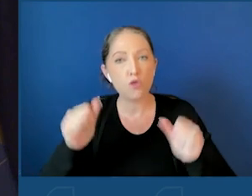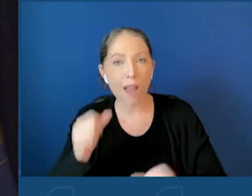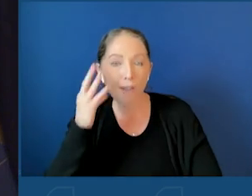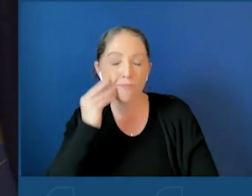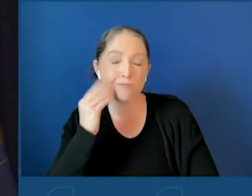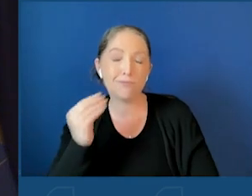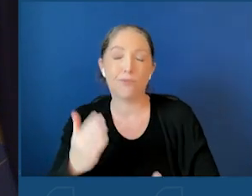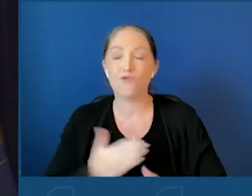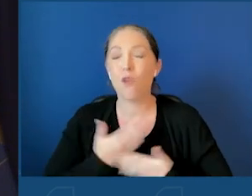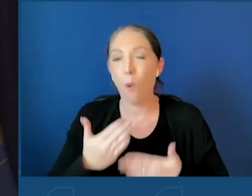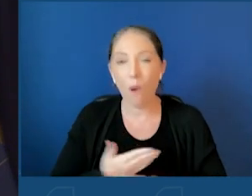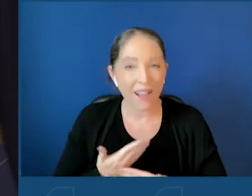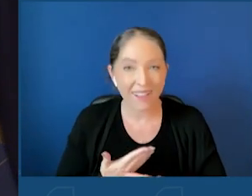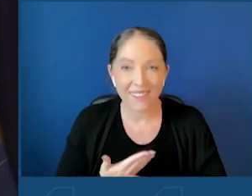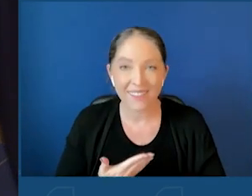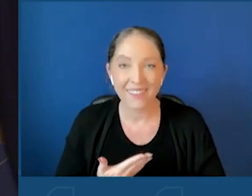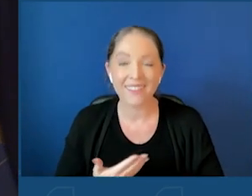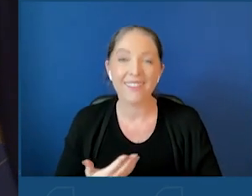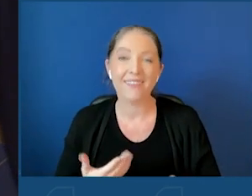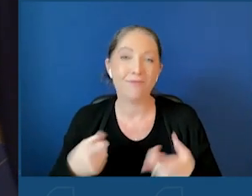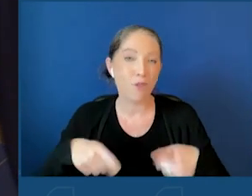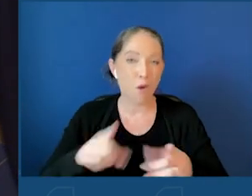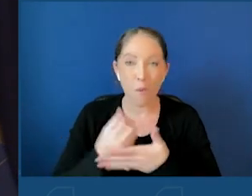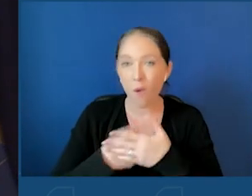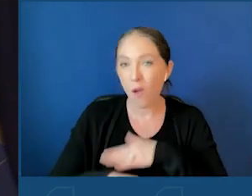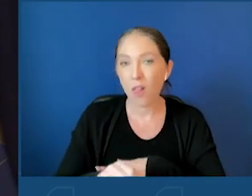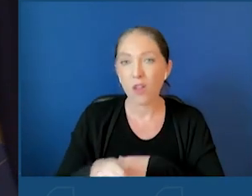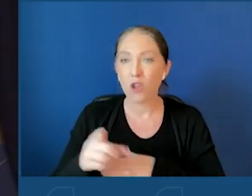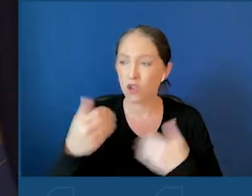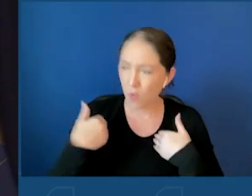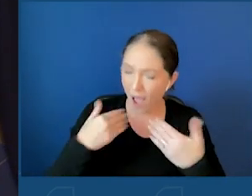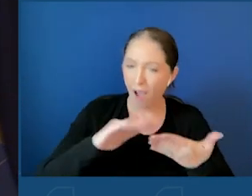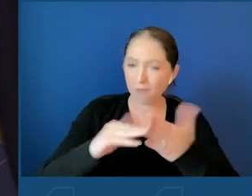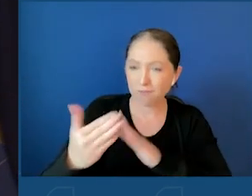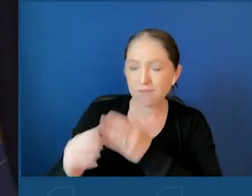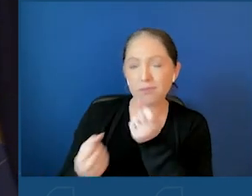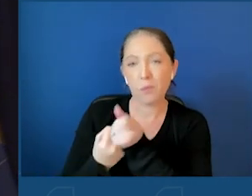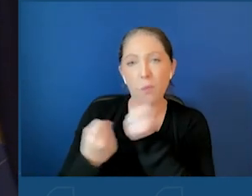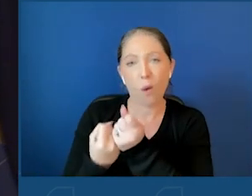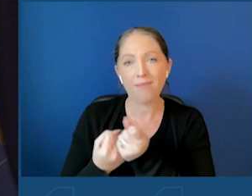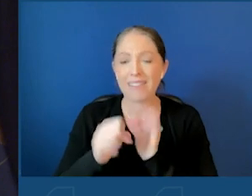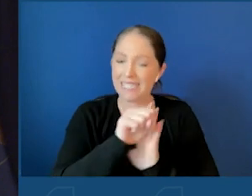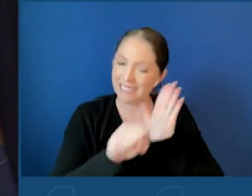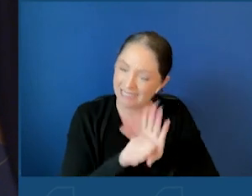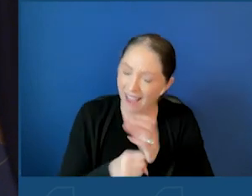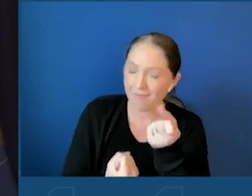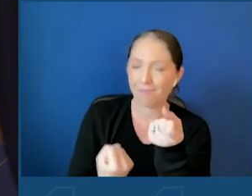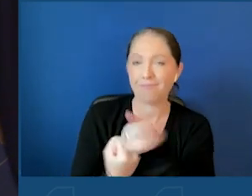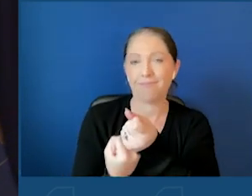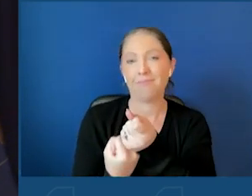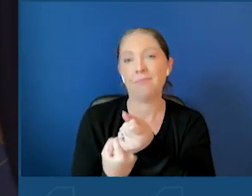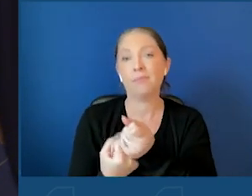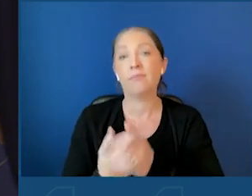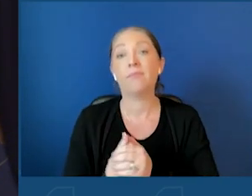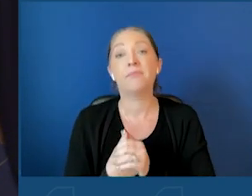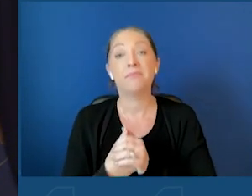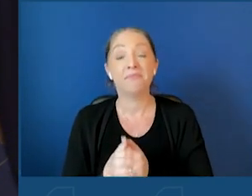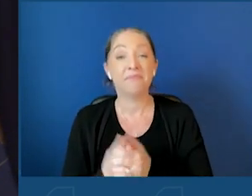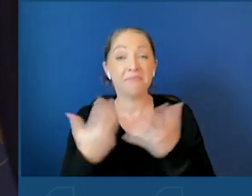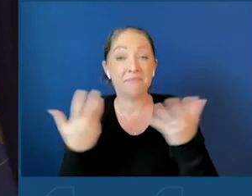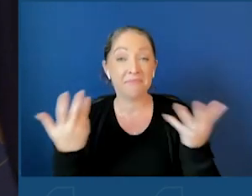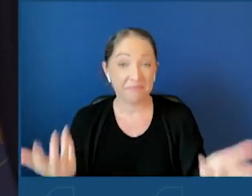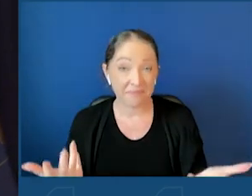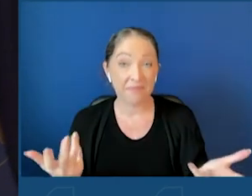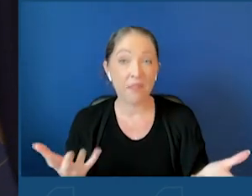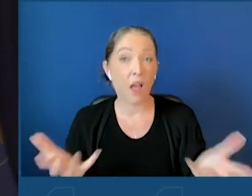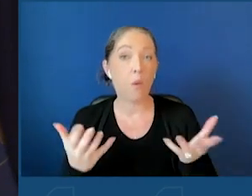that you have a village behind you. You have a state behind you. So with that, I just want to thank the